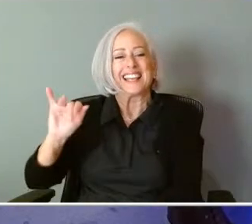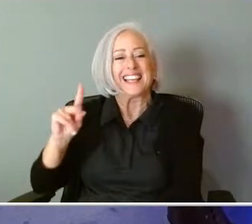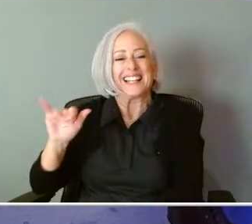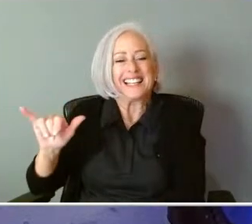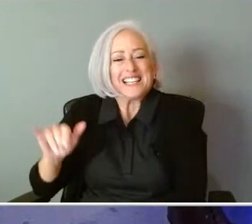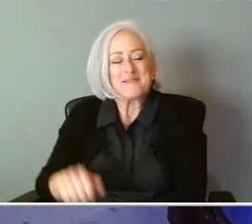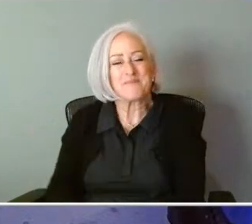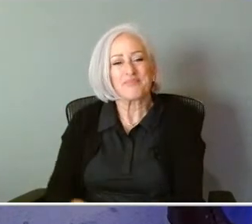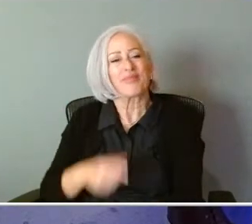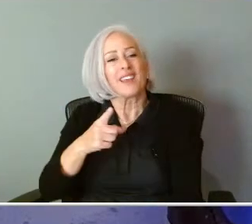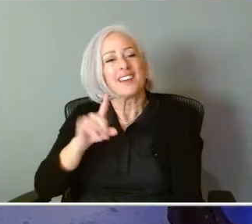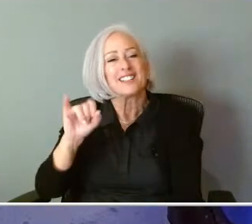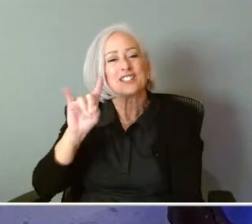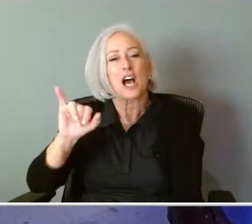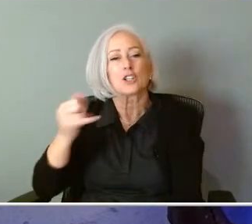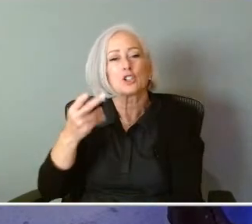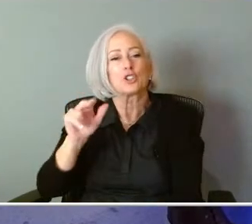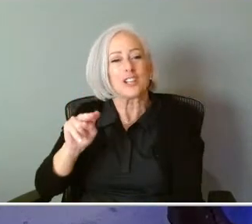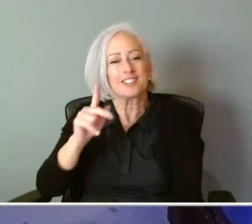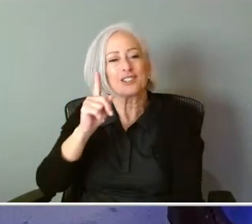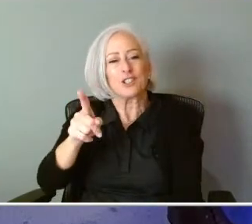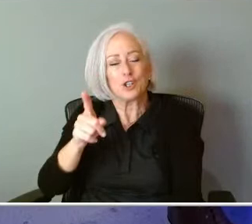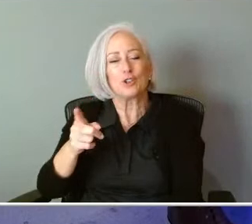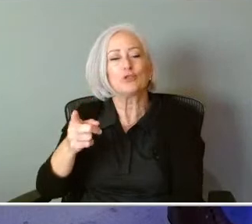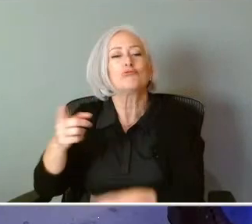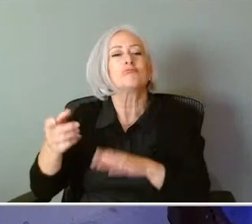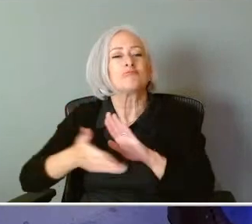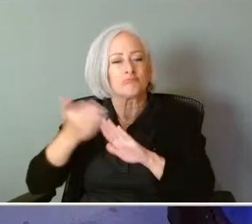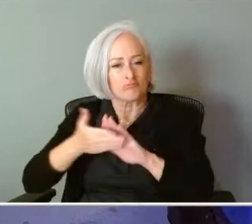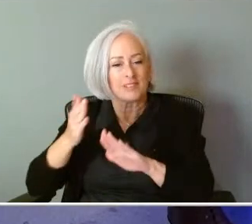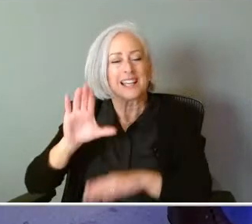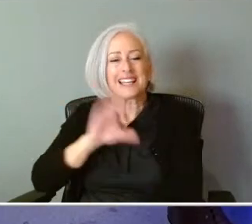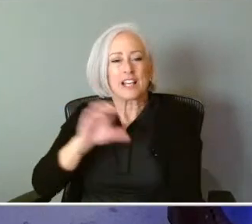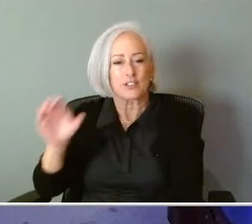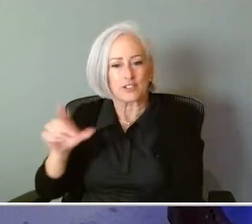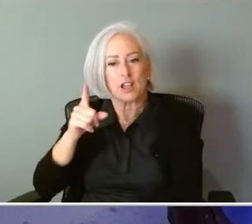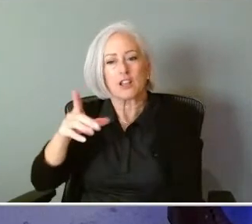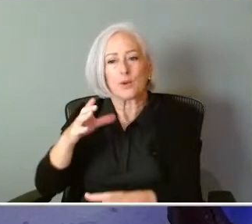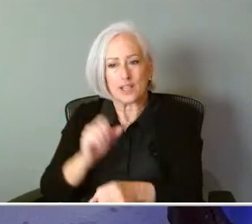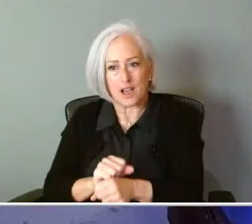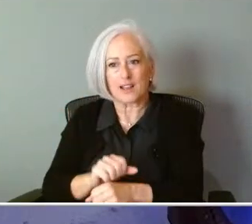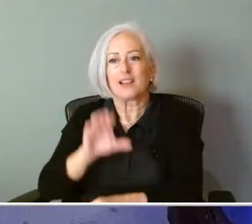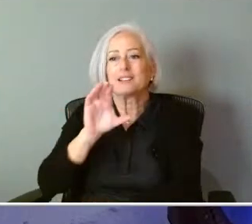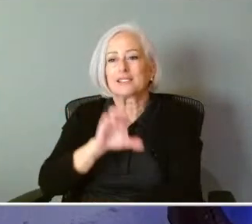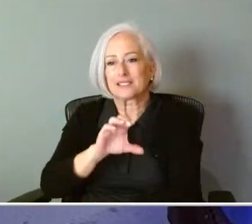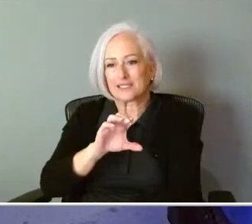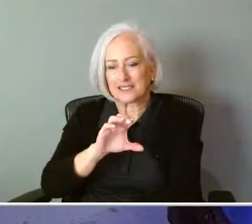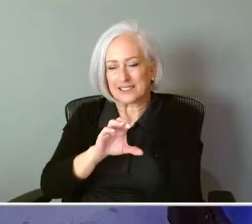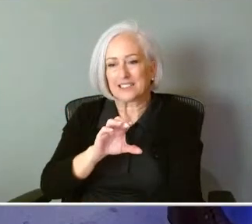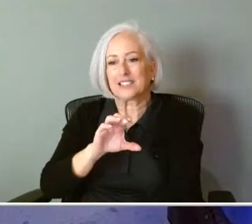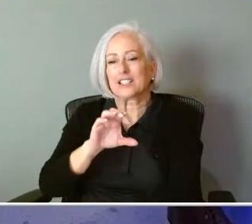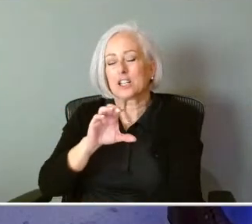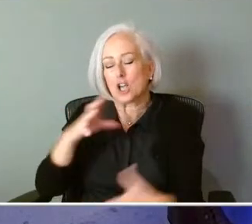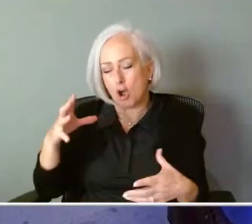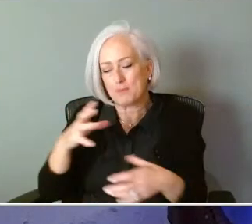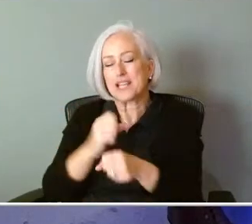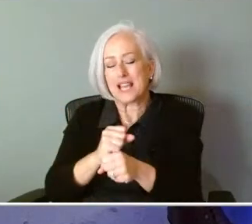Center, it has earned recognition of being Comprehensive Cancer Center from the NCI, the National Cancer